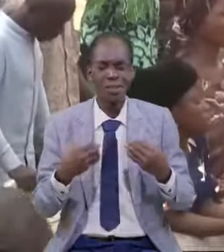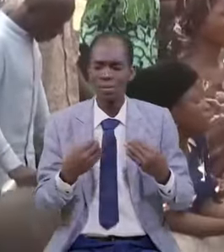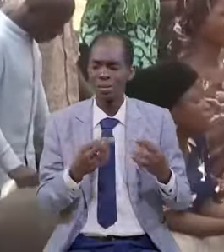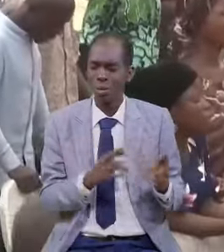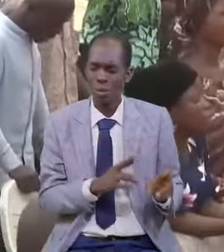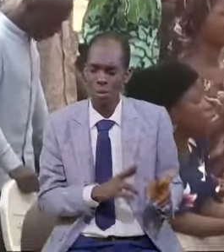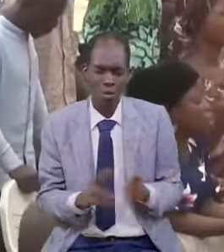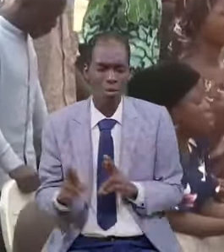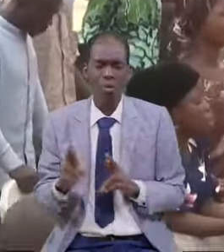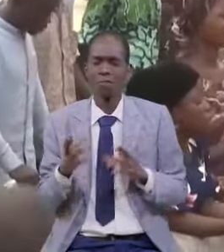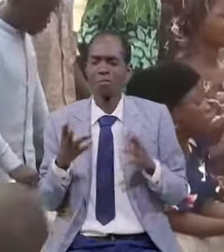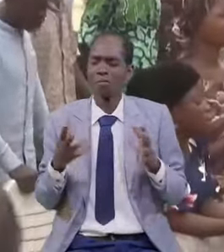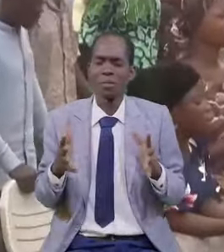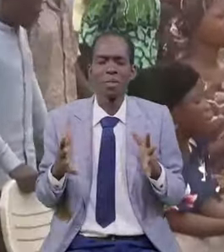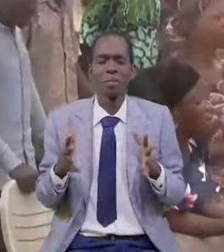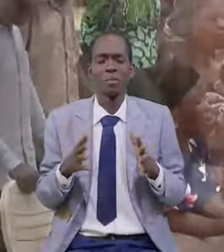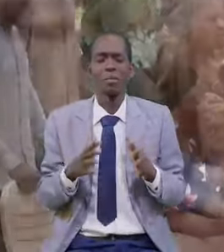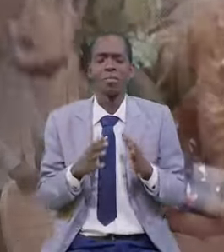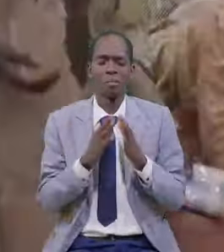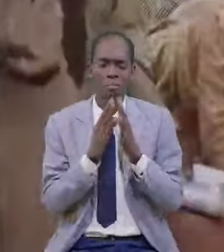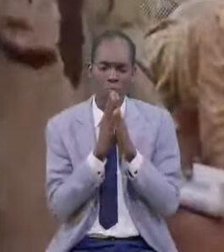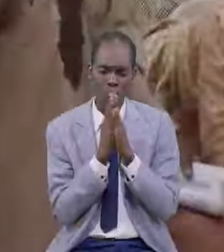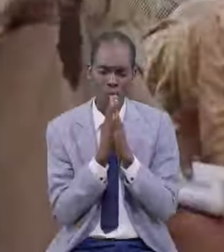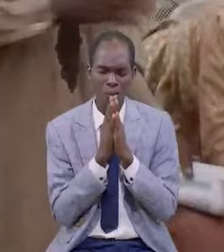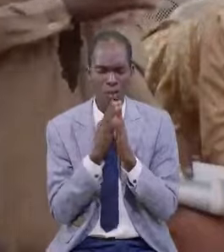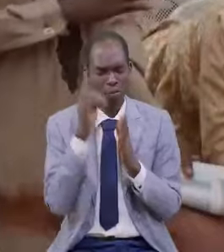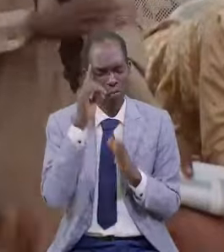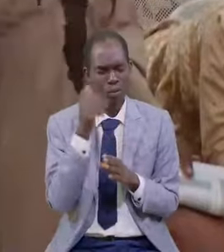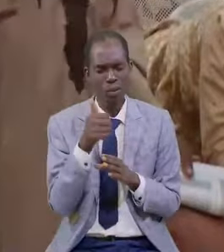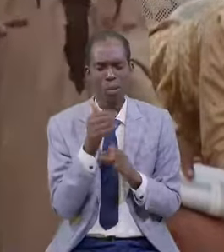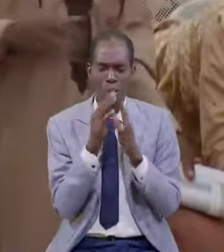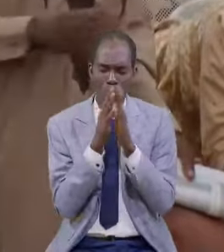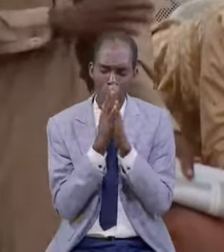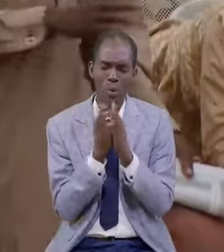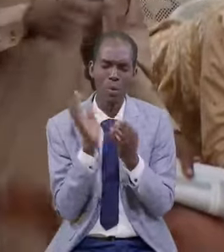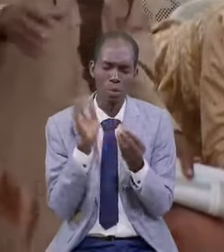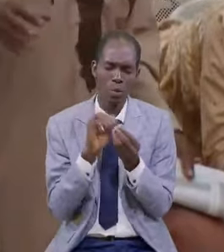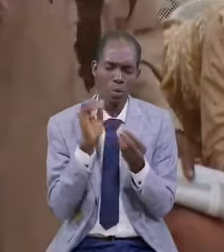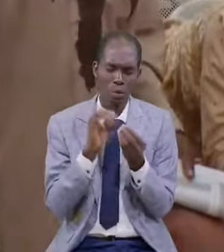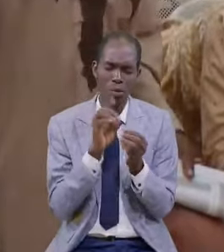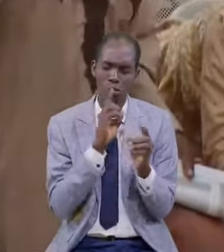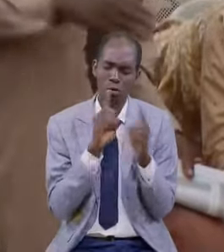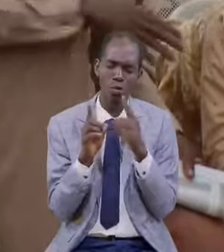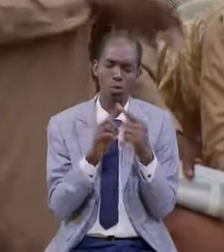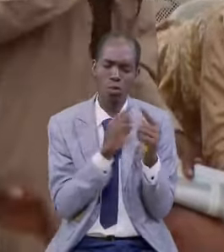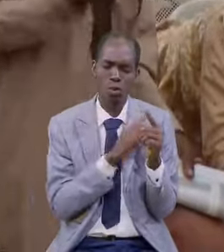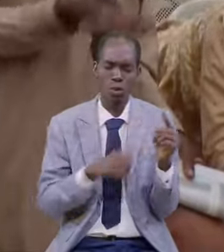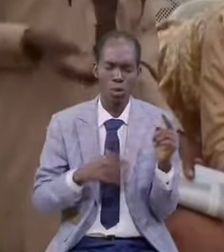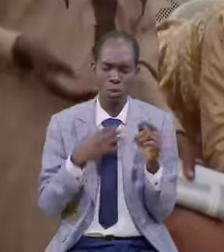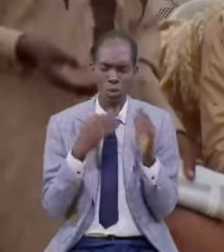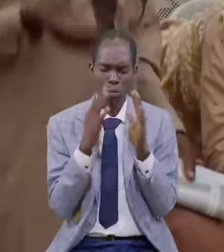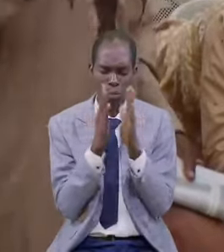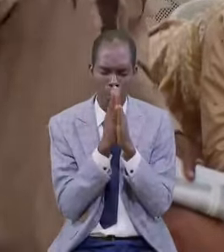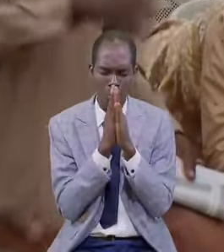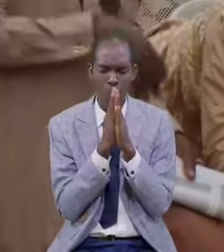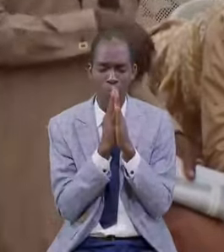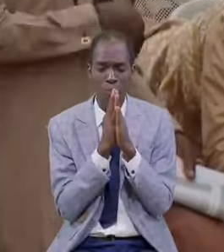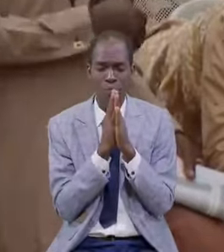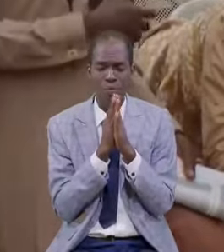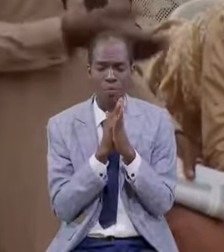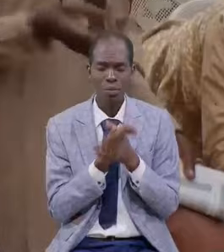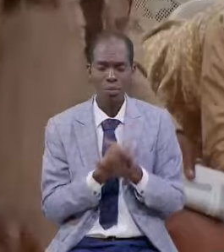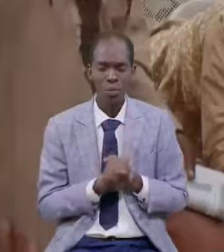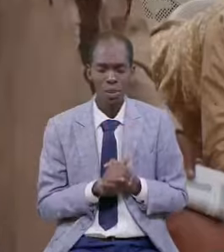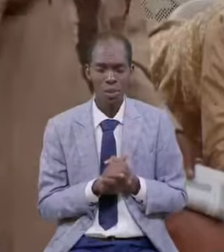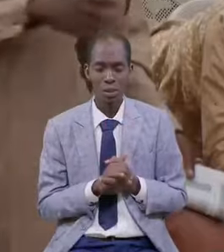thank God for your prayer Pray more pray more open your mouths and pray more open your mouths and pray more